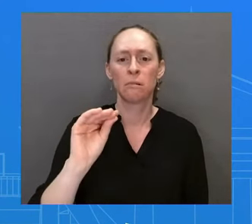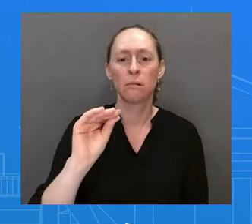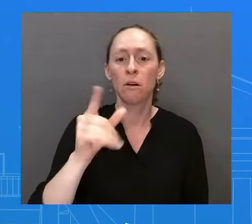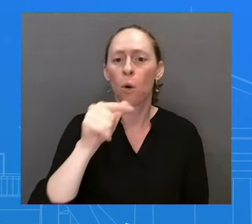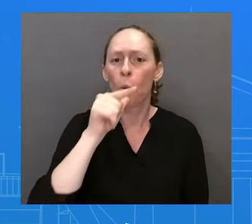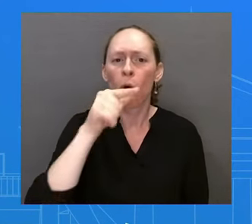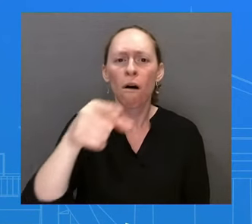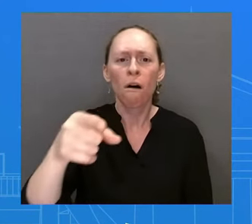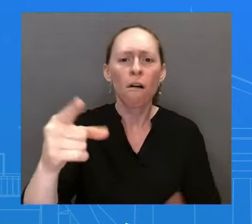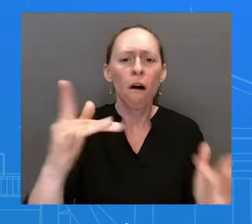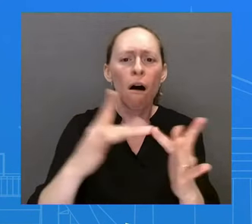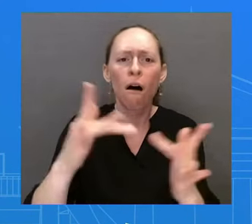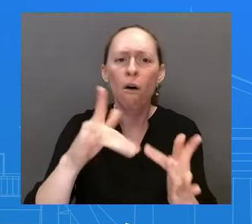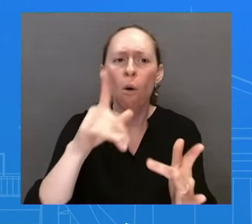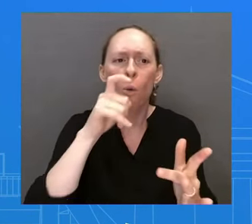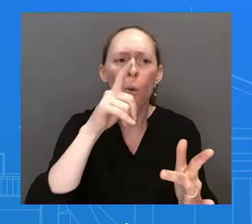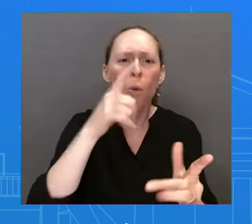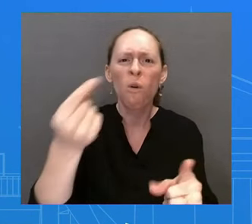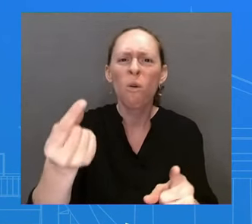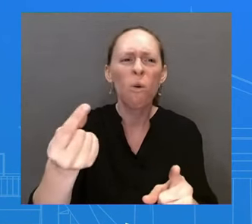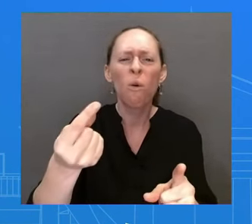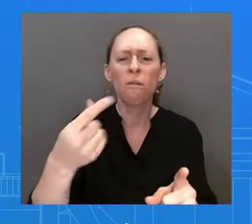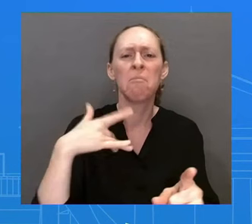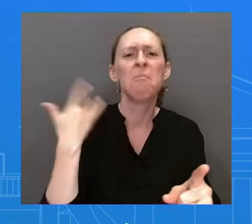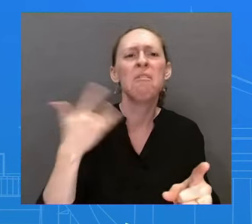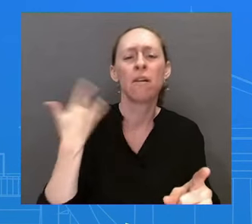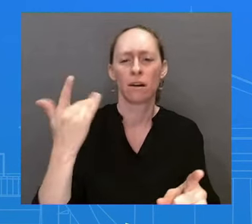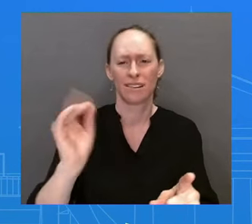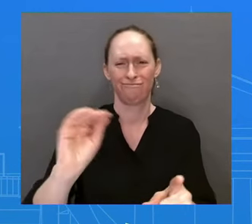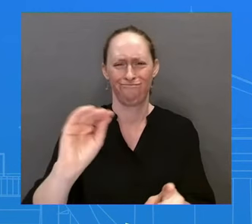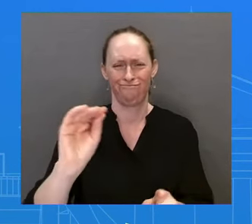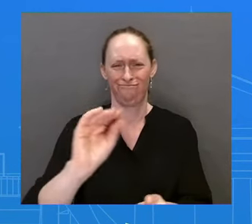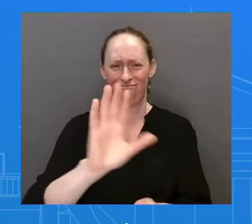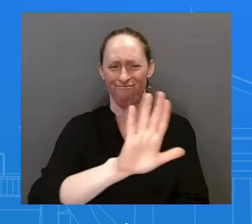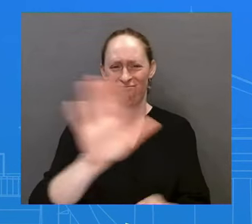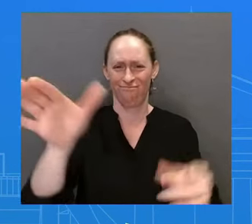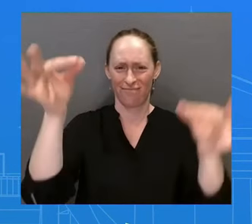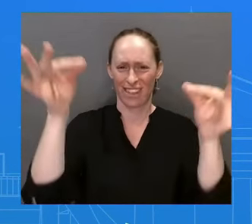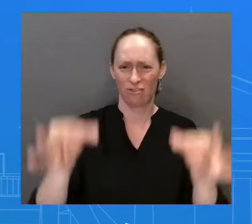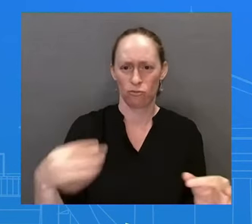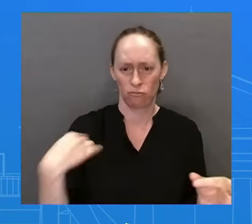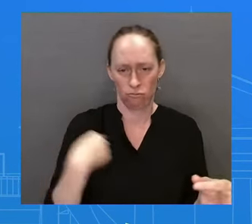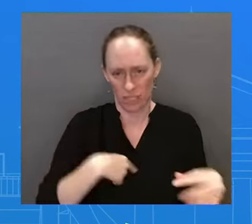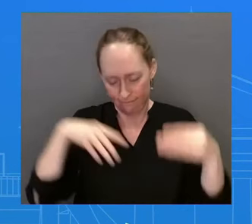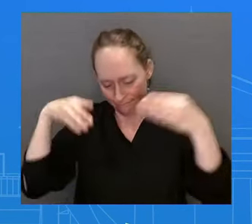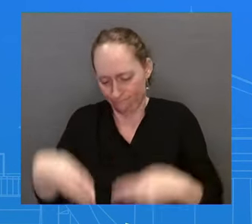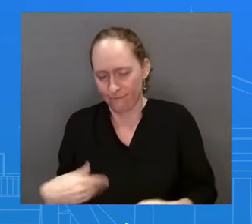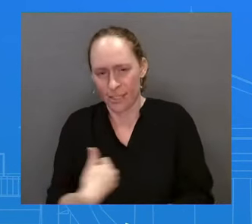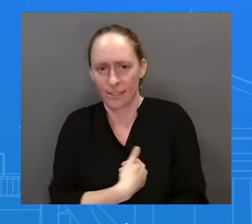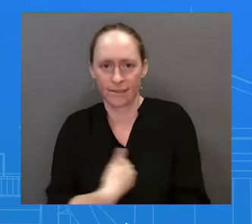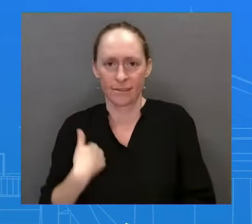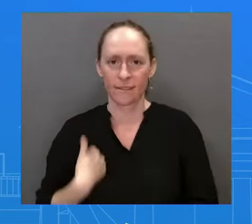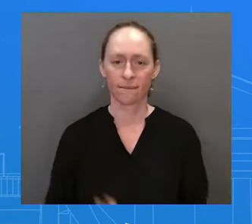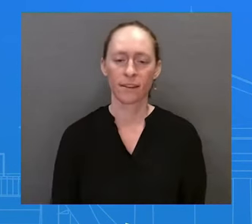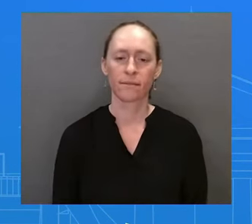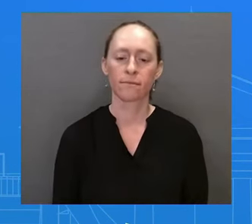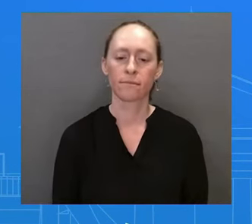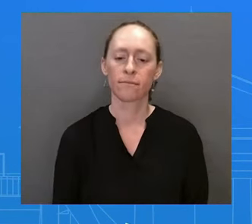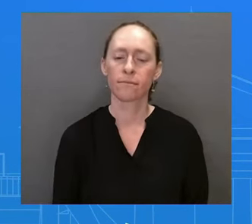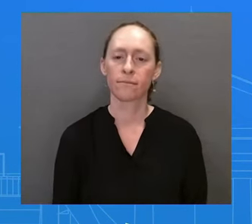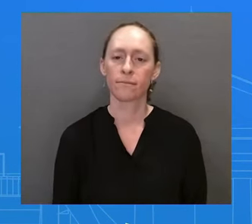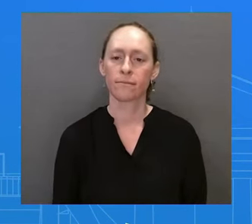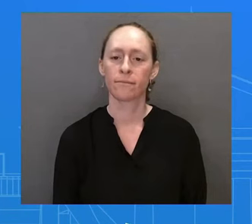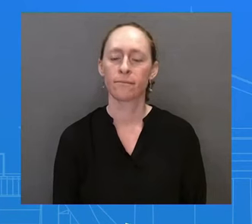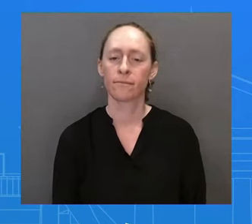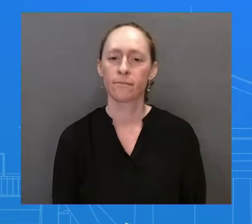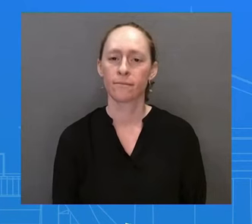to. We're focused on our own national security interest in the region. Thank you. I mean, look, I can't speak to the agenda or what he's